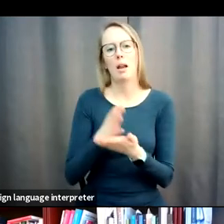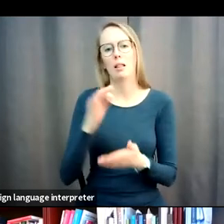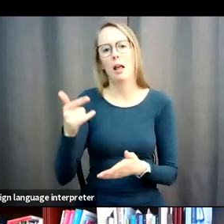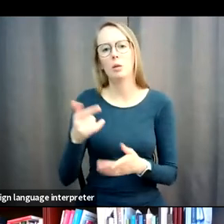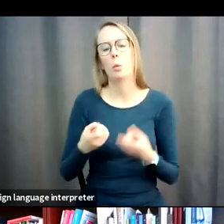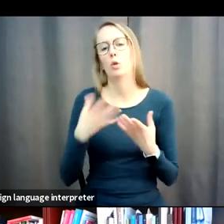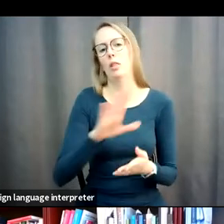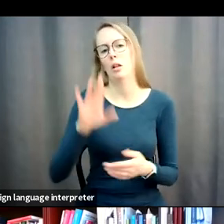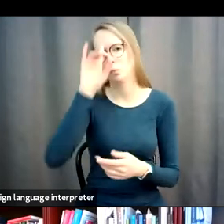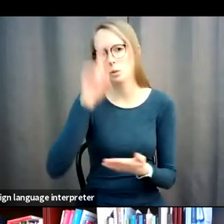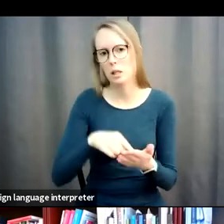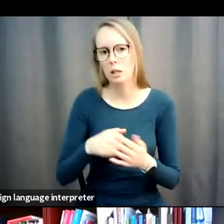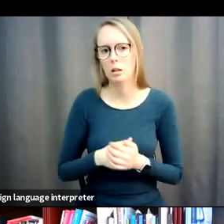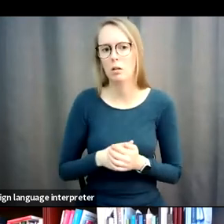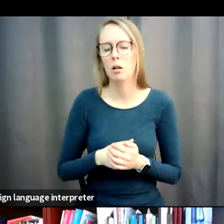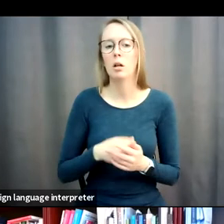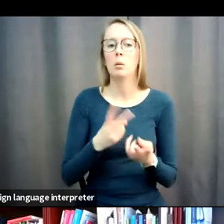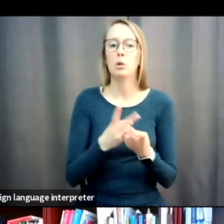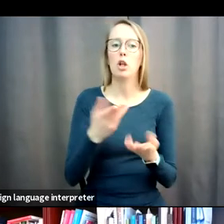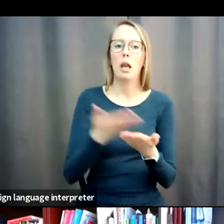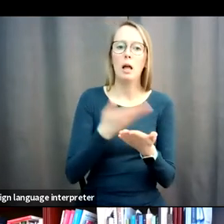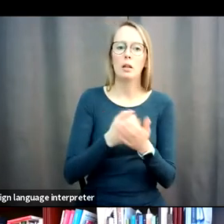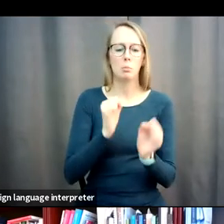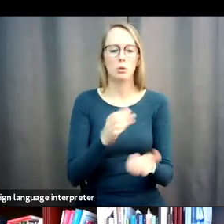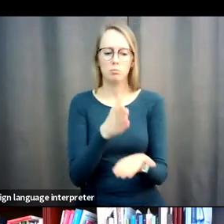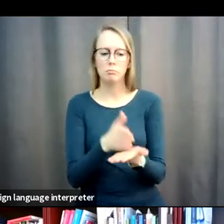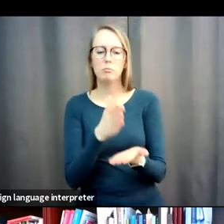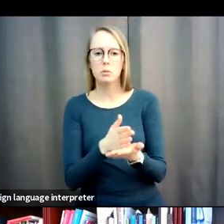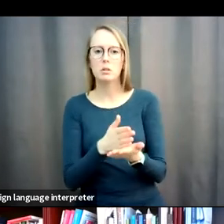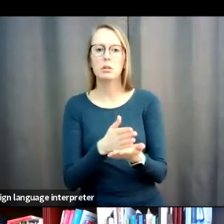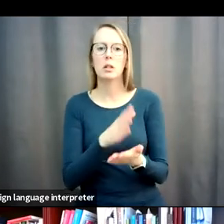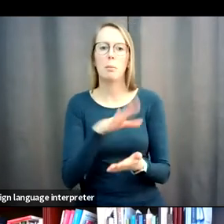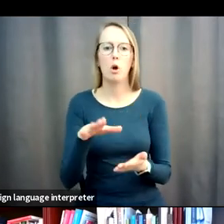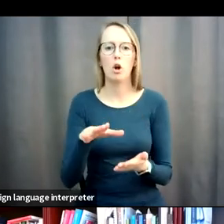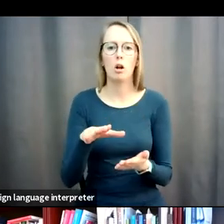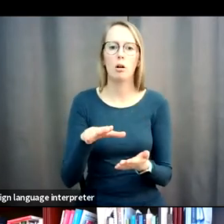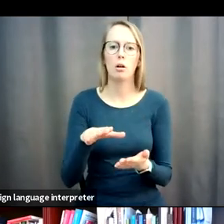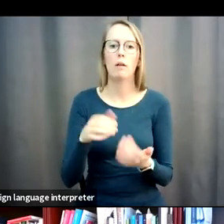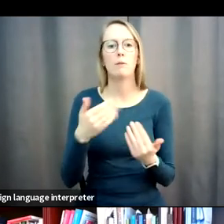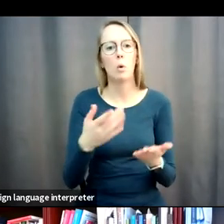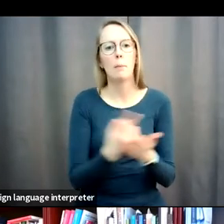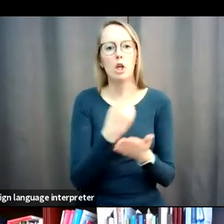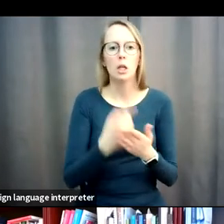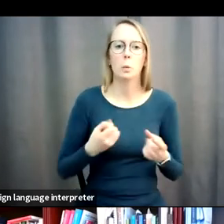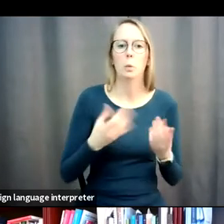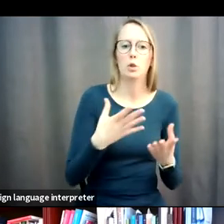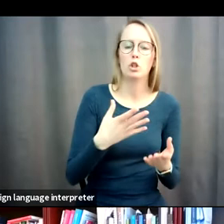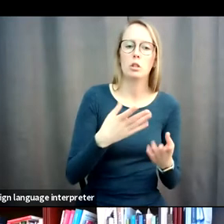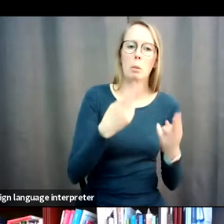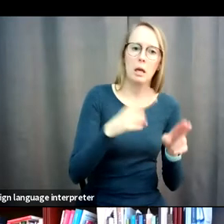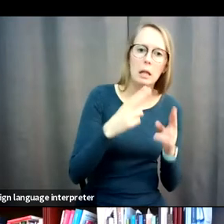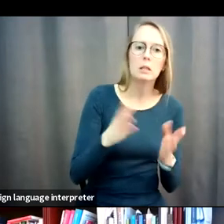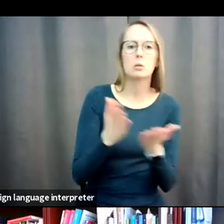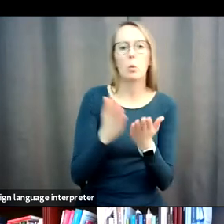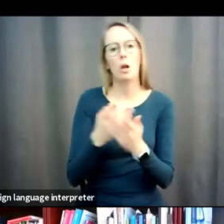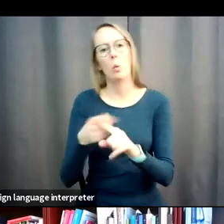and said that the state should ensure that children's views are given due consideration in courts, schools, relevant